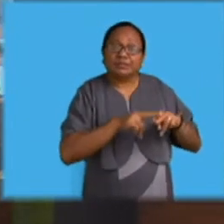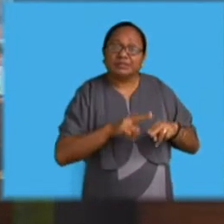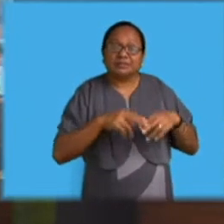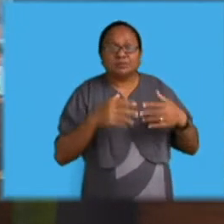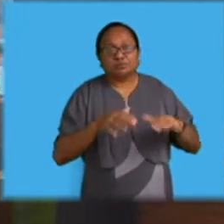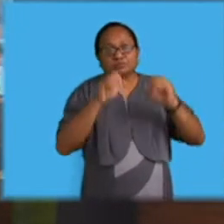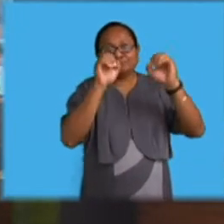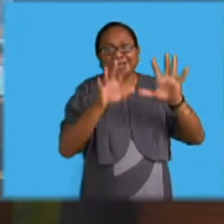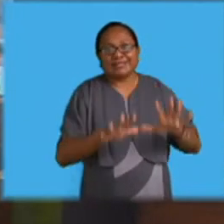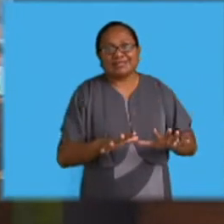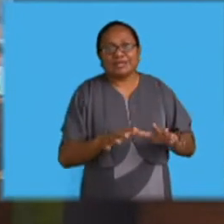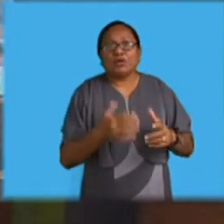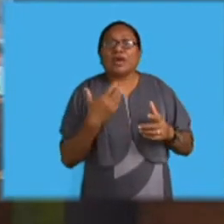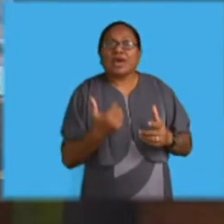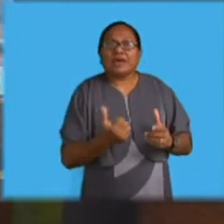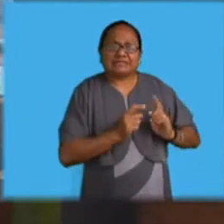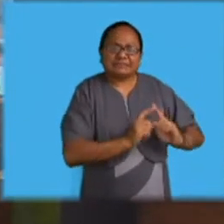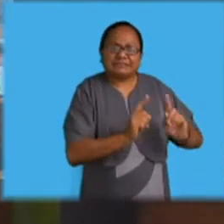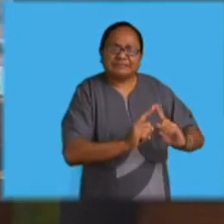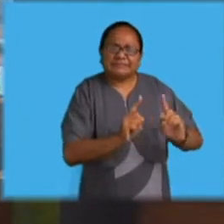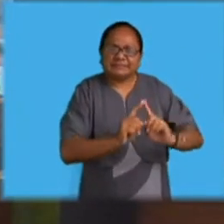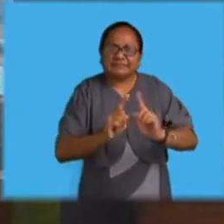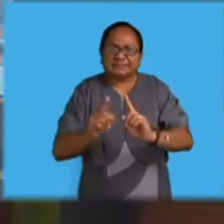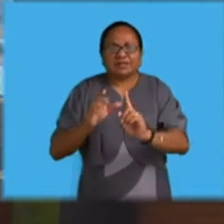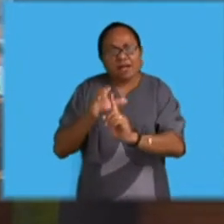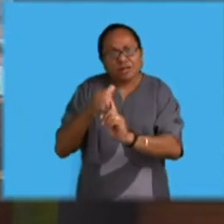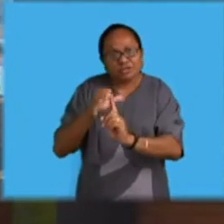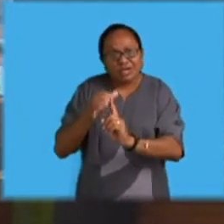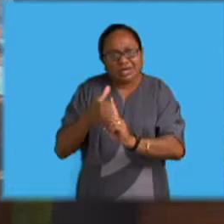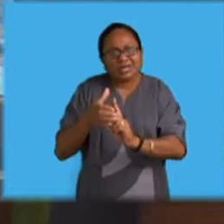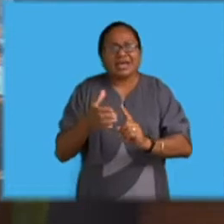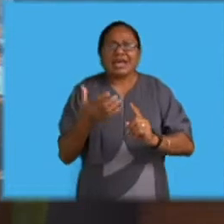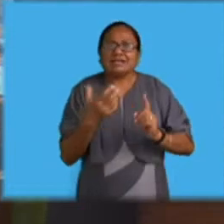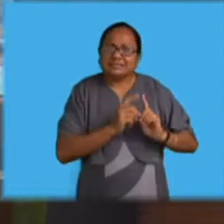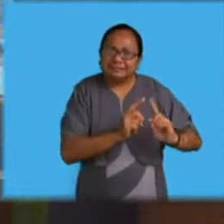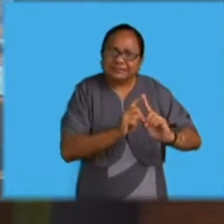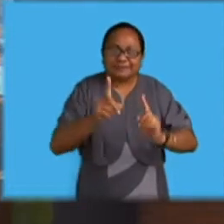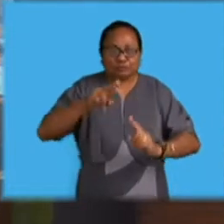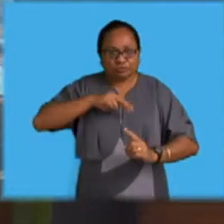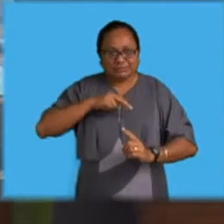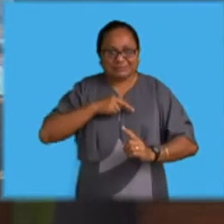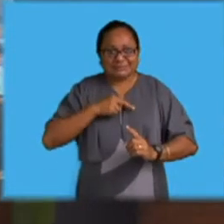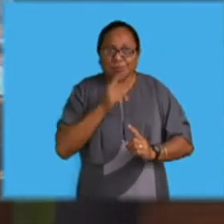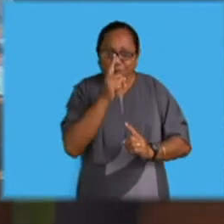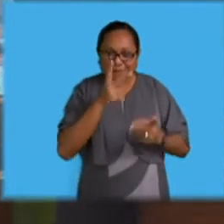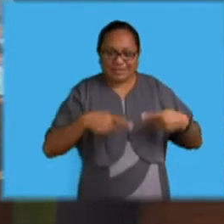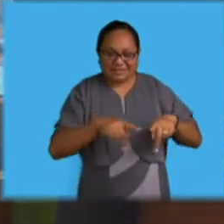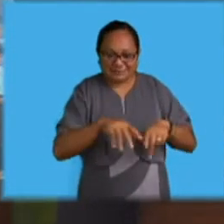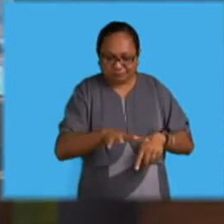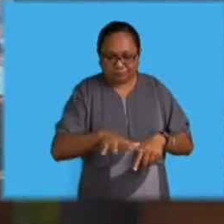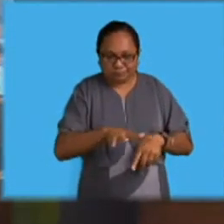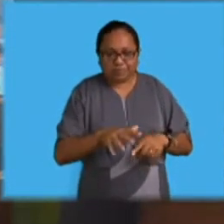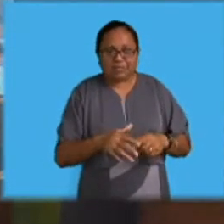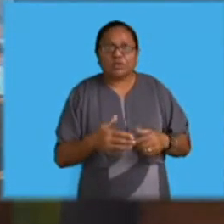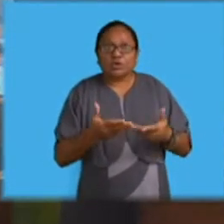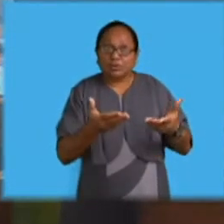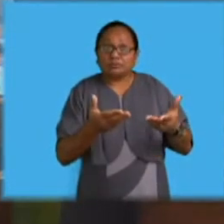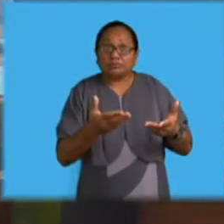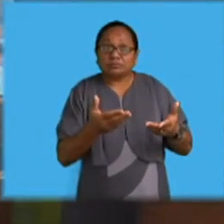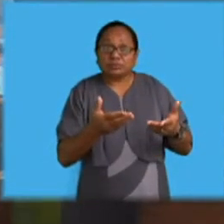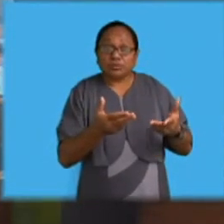in terms of having a multi-ethnic, multi-religious society. It gives an opportunity to develop a